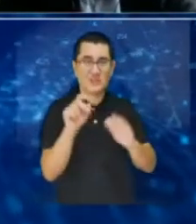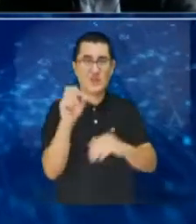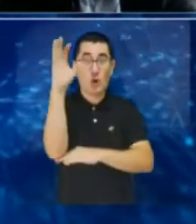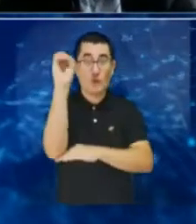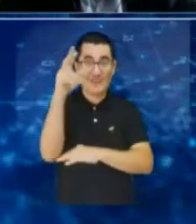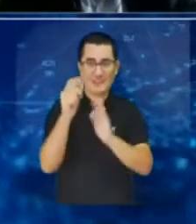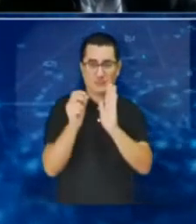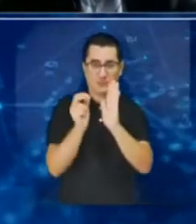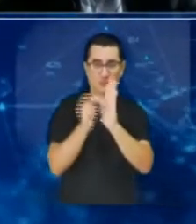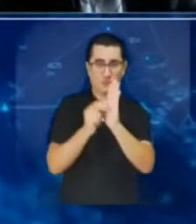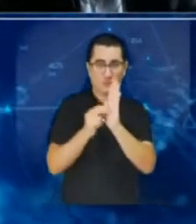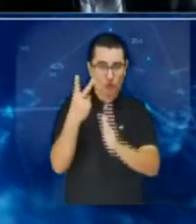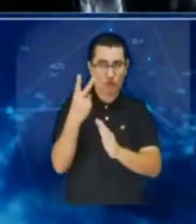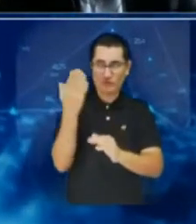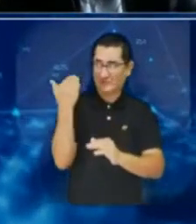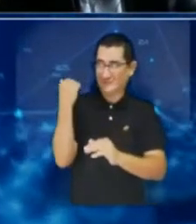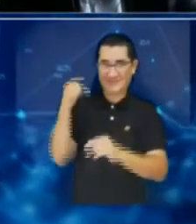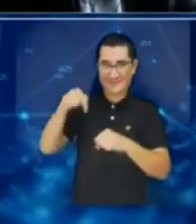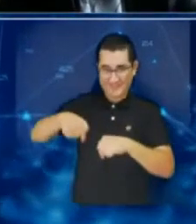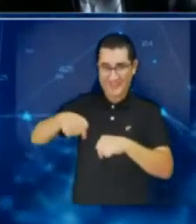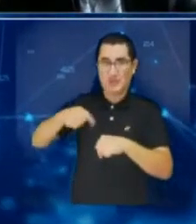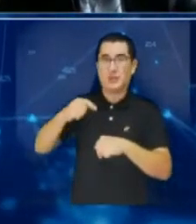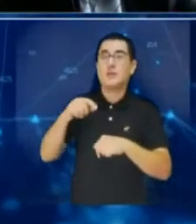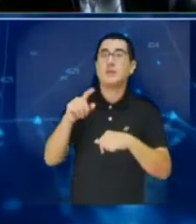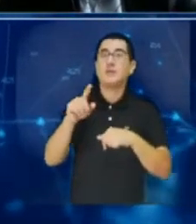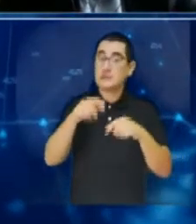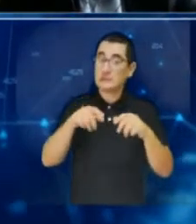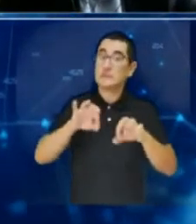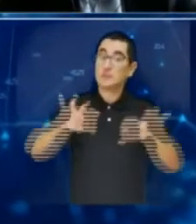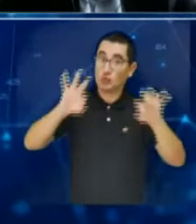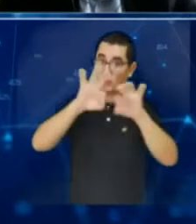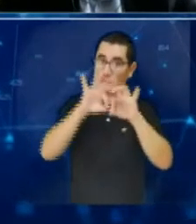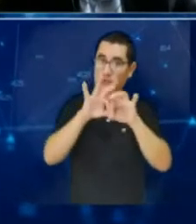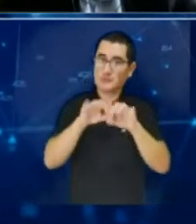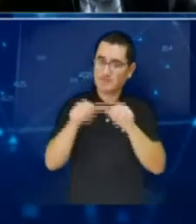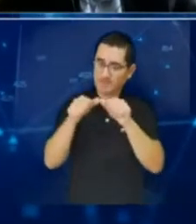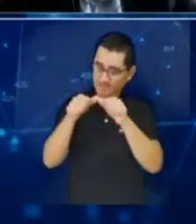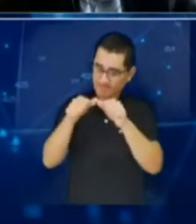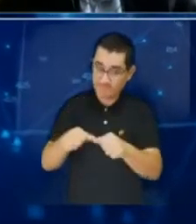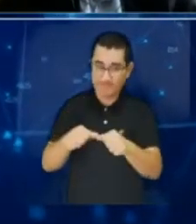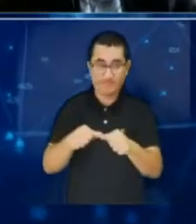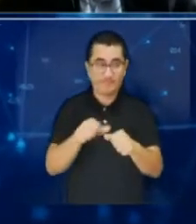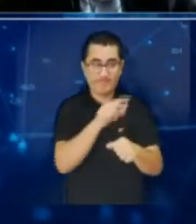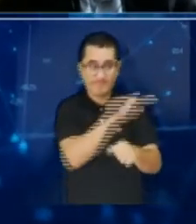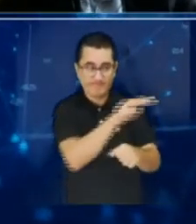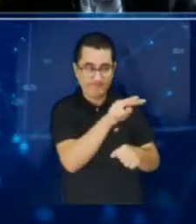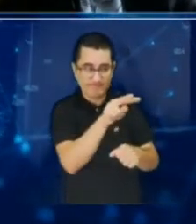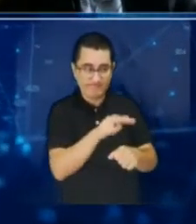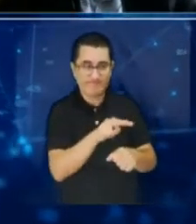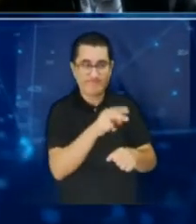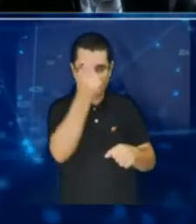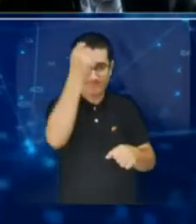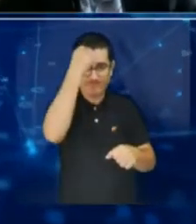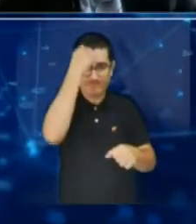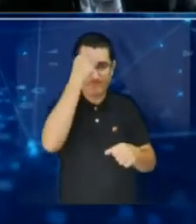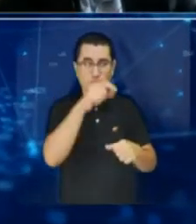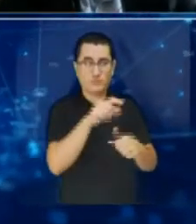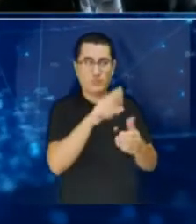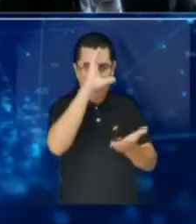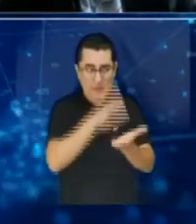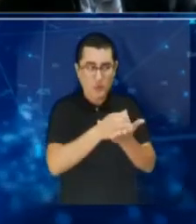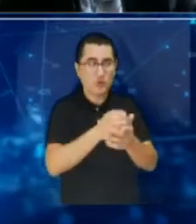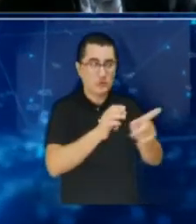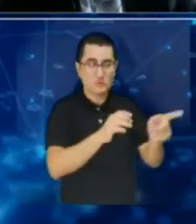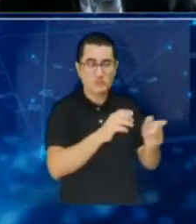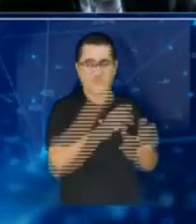top of it in the last two conferences, and that's why we should keep it no, and